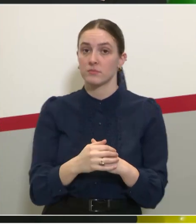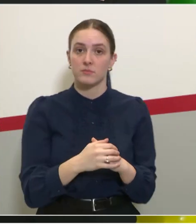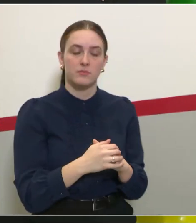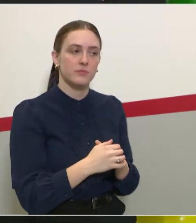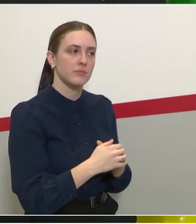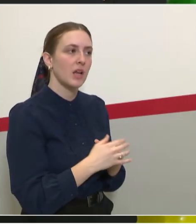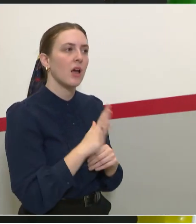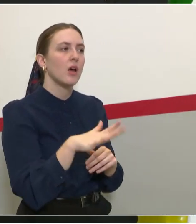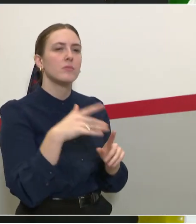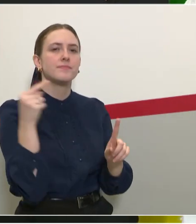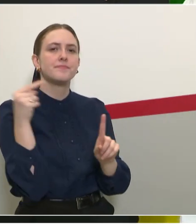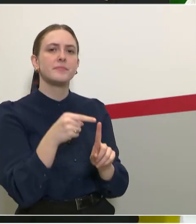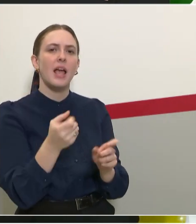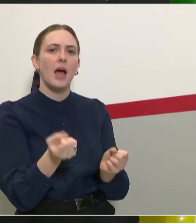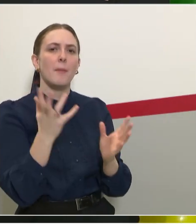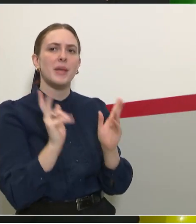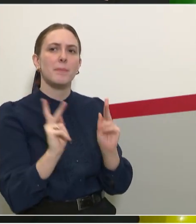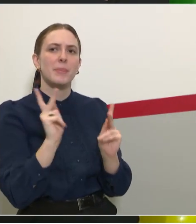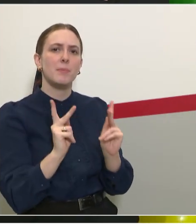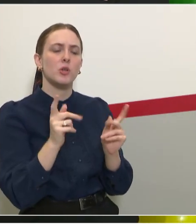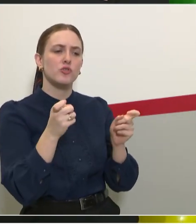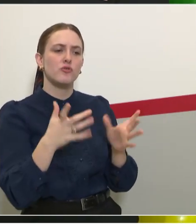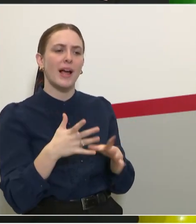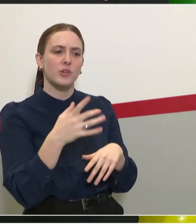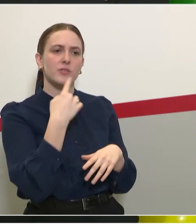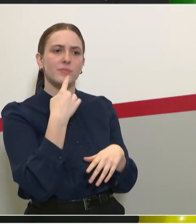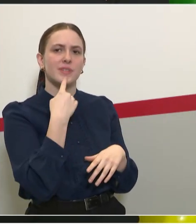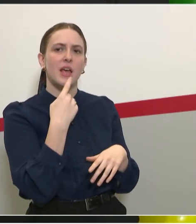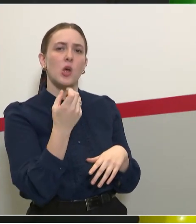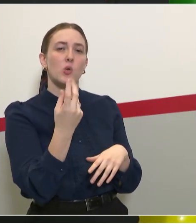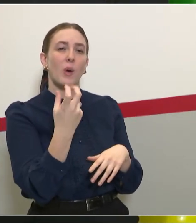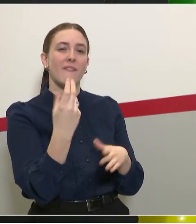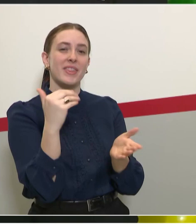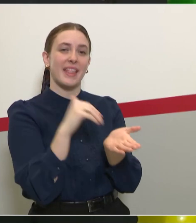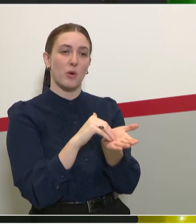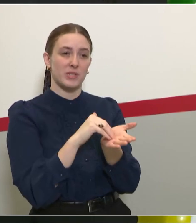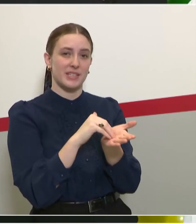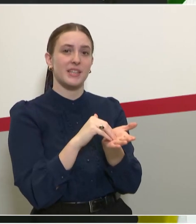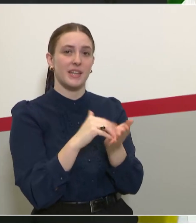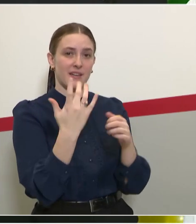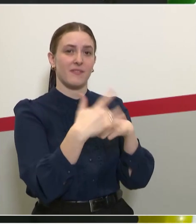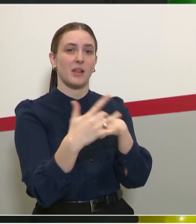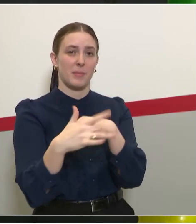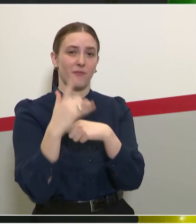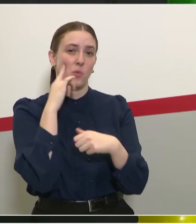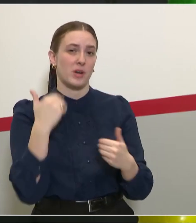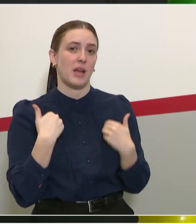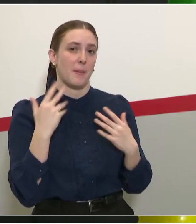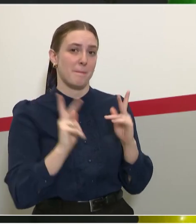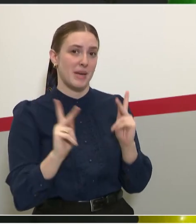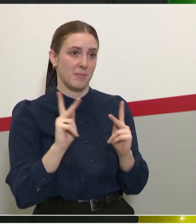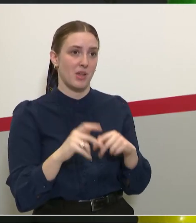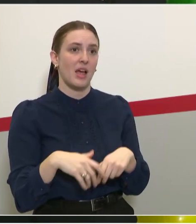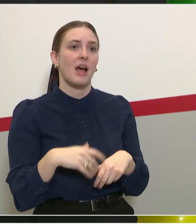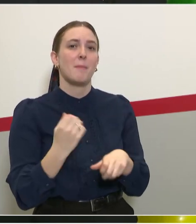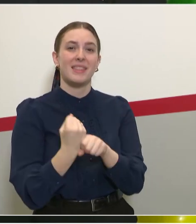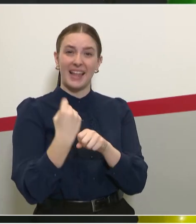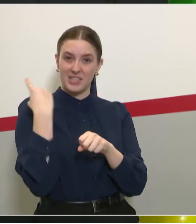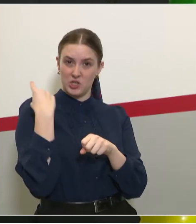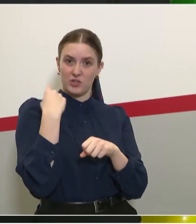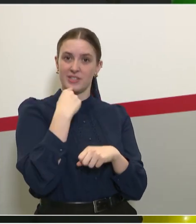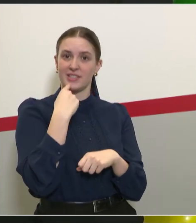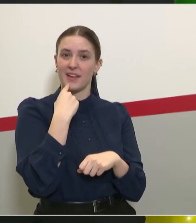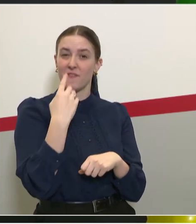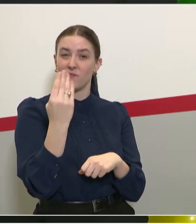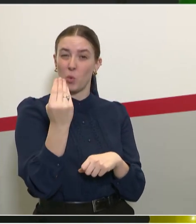Back to how many people, the director said there were 12,000 slots you're funded for this year. And the press release said last year you funded 14,000.